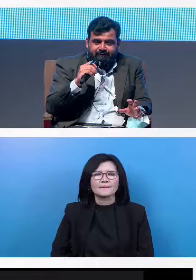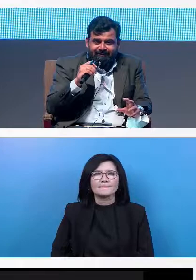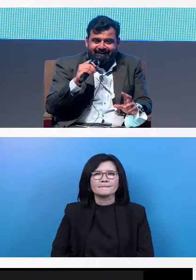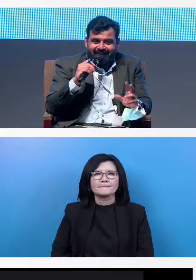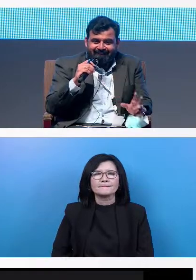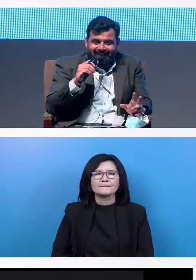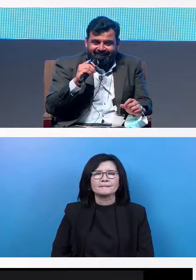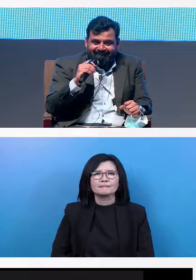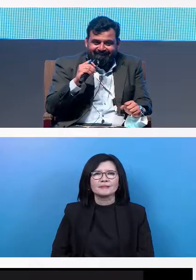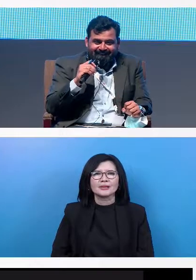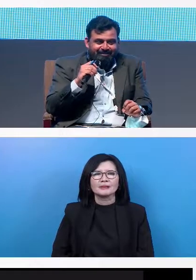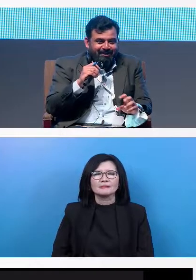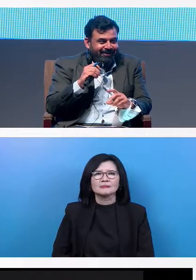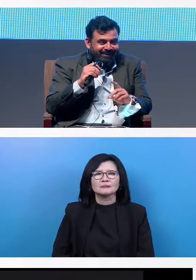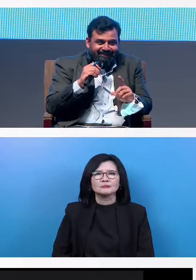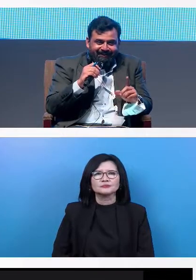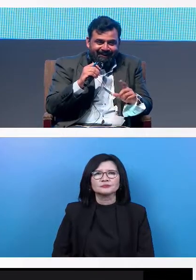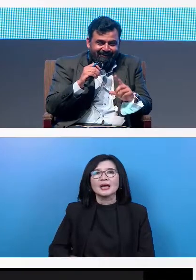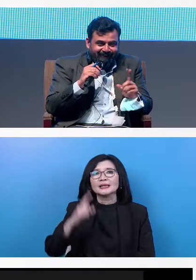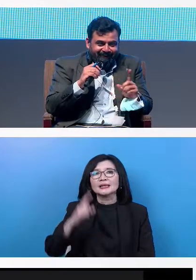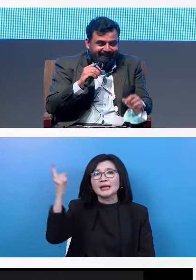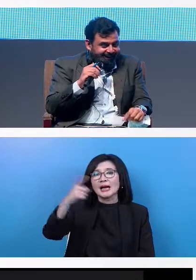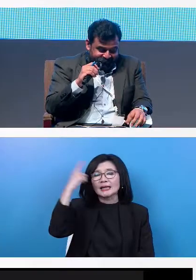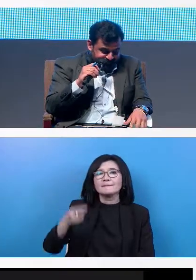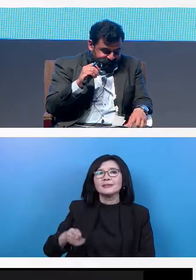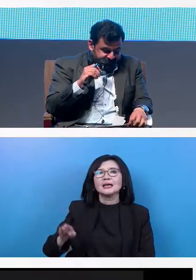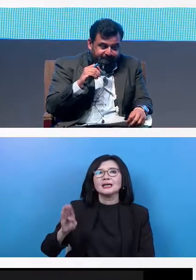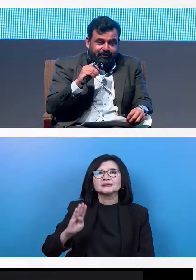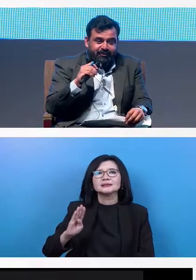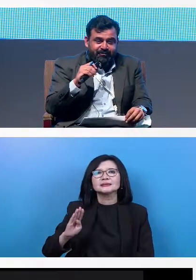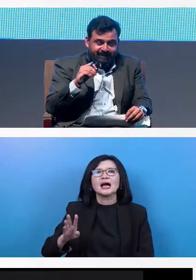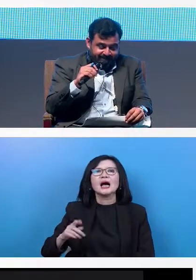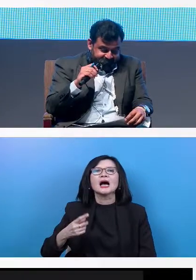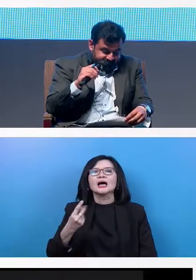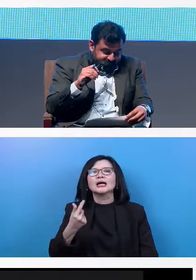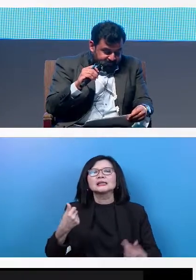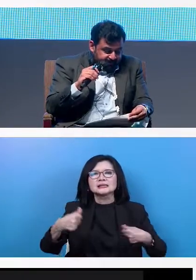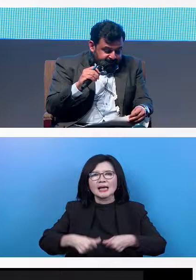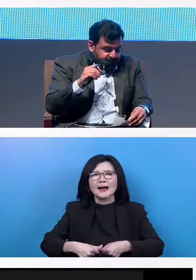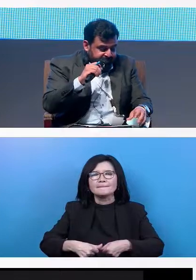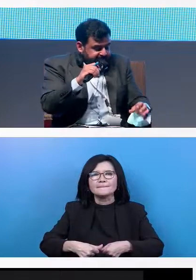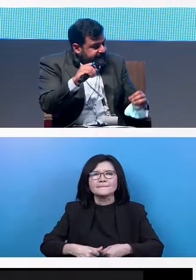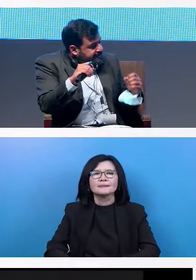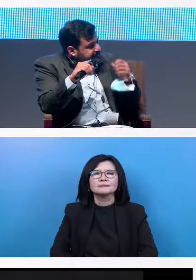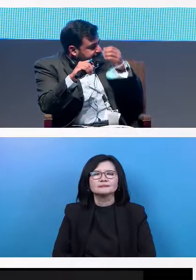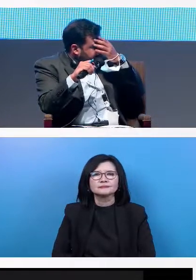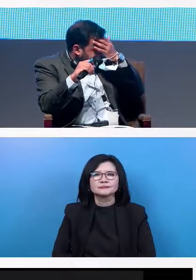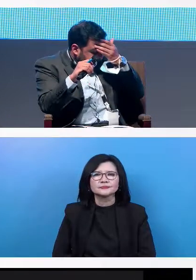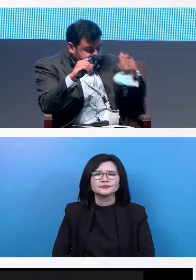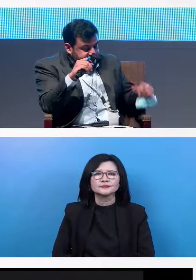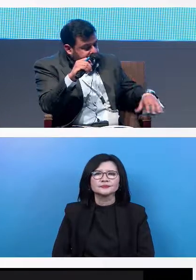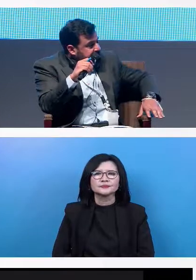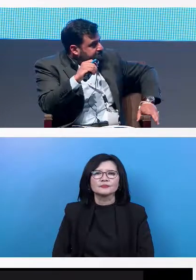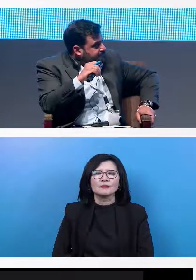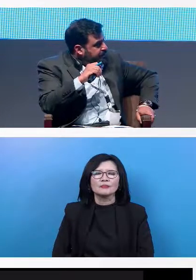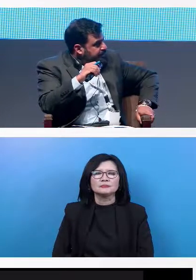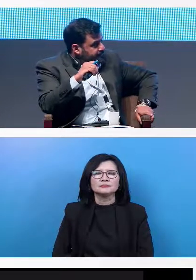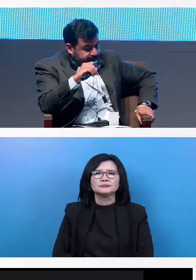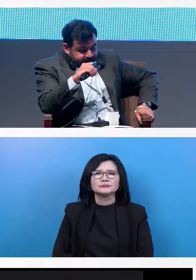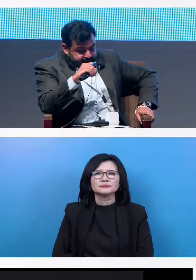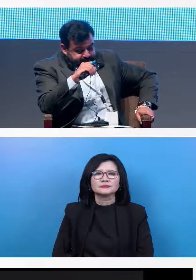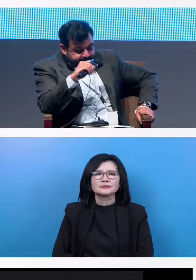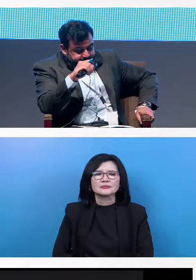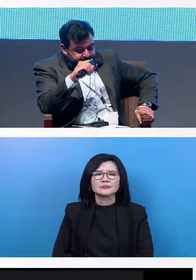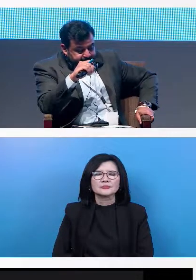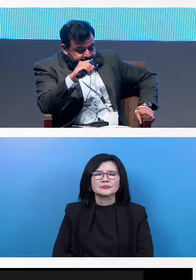time to think about it while I take the talk to other panelists. So Bijay, just coming back to you